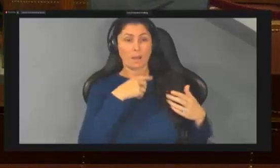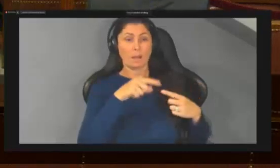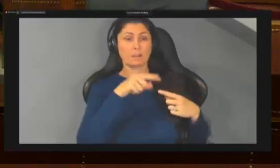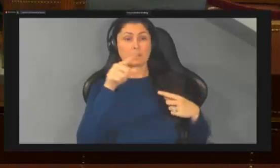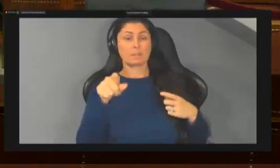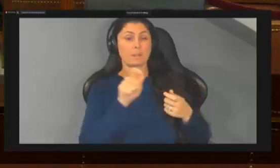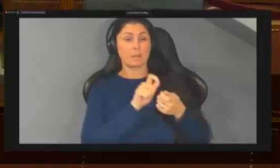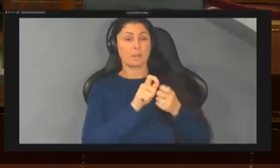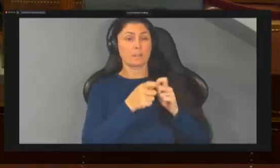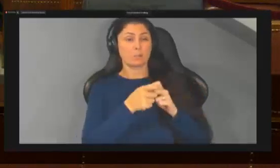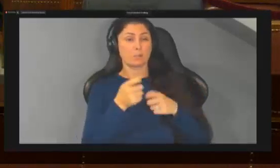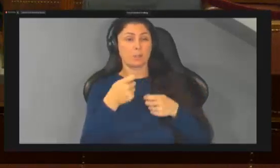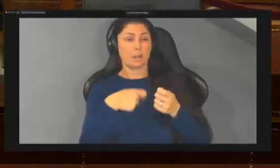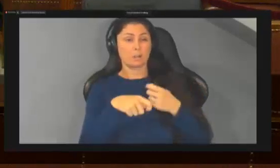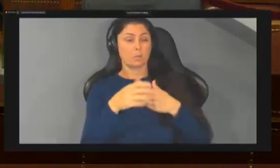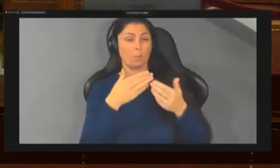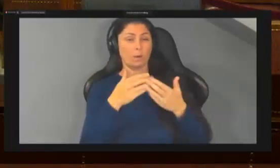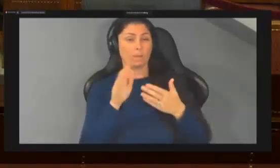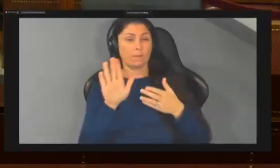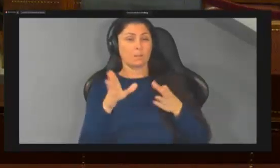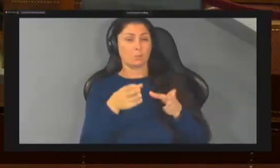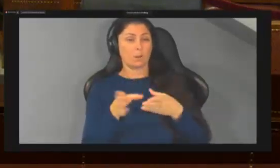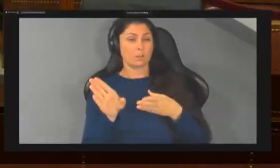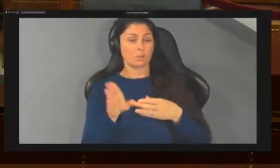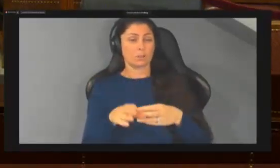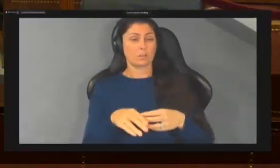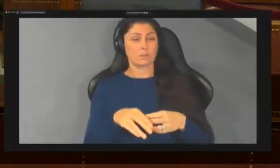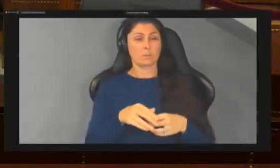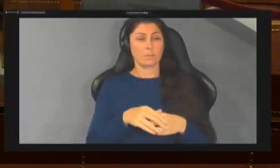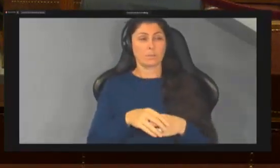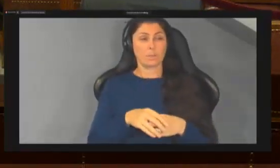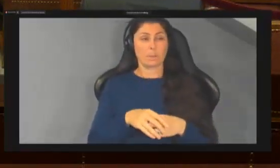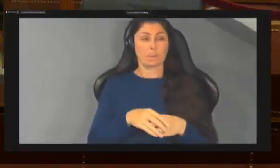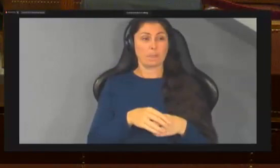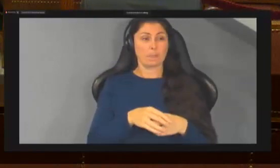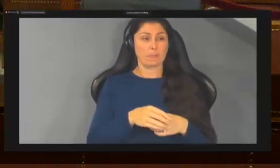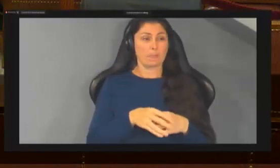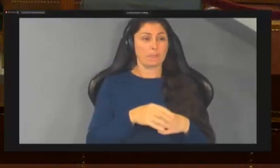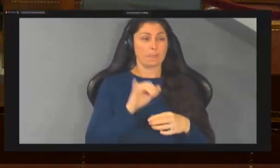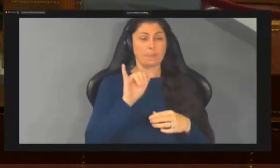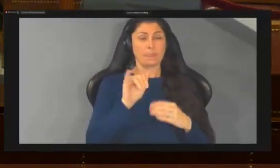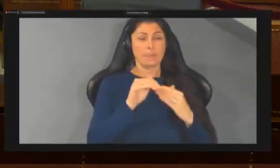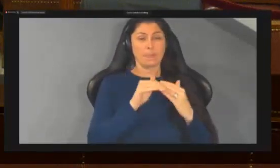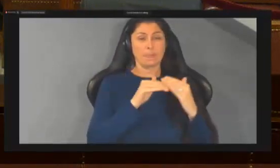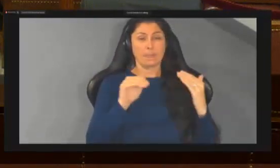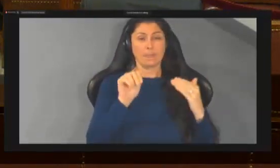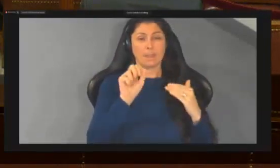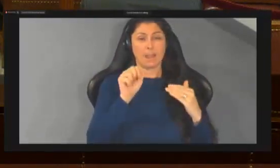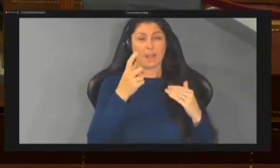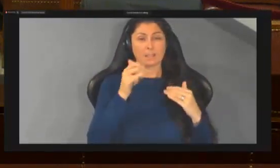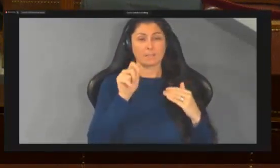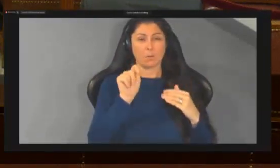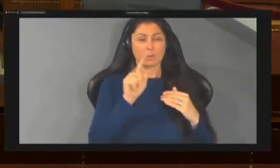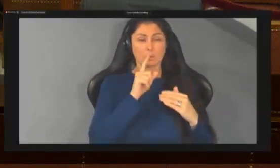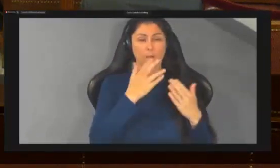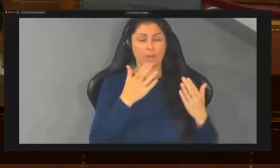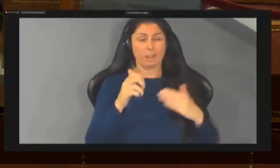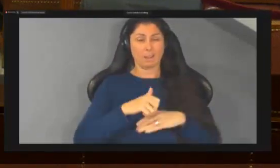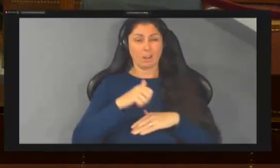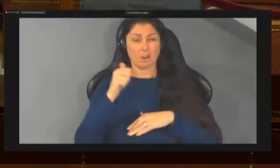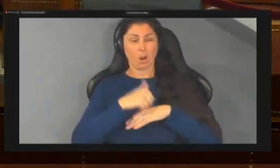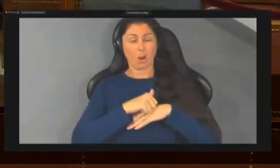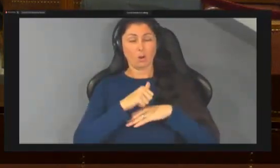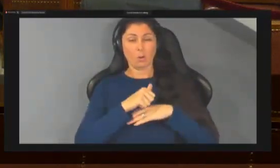They change whatever his direction is. So, you know, asphalt's one thing. Concrete is a whole new ballgame. It's six times